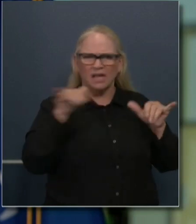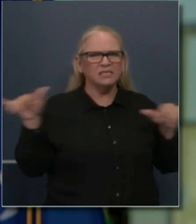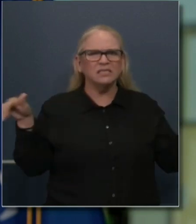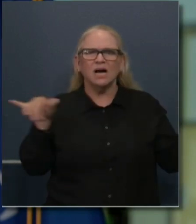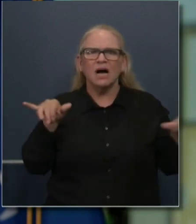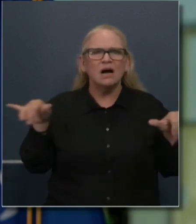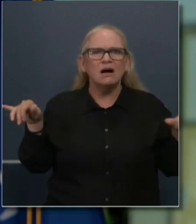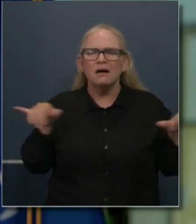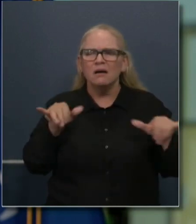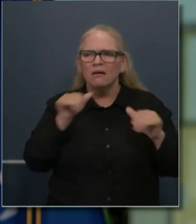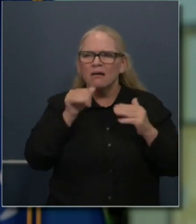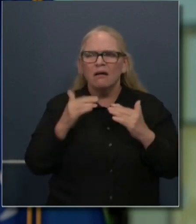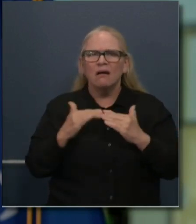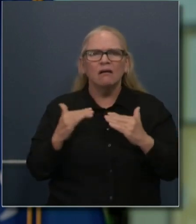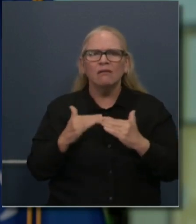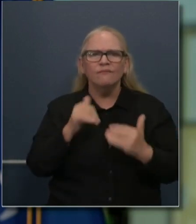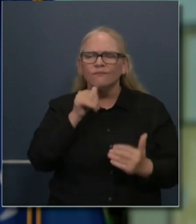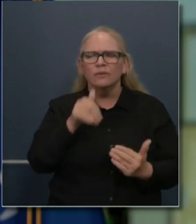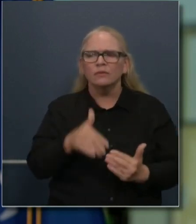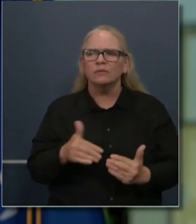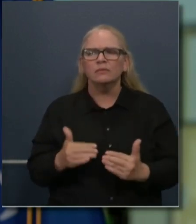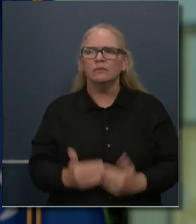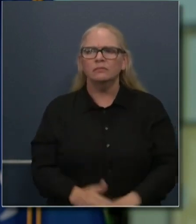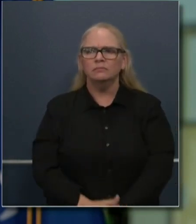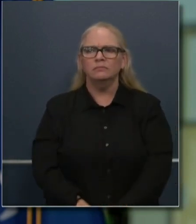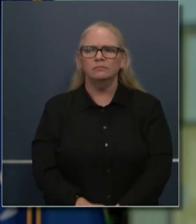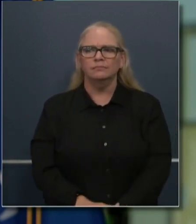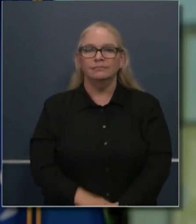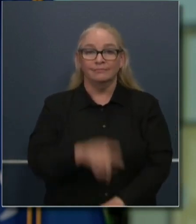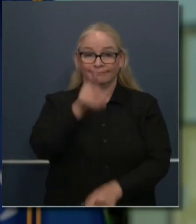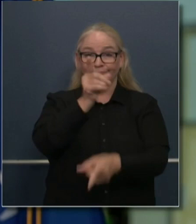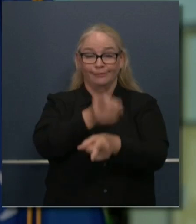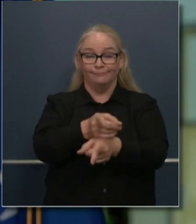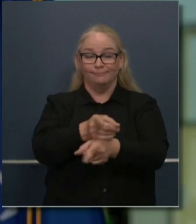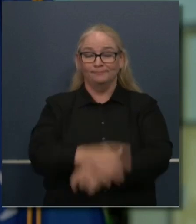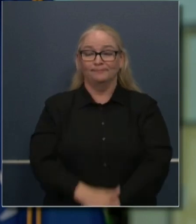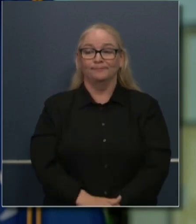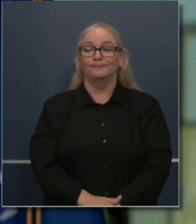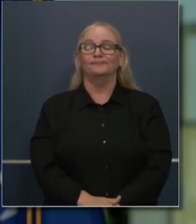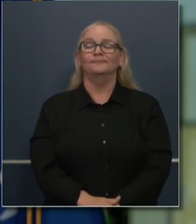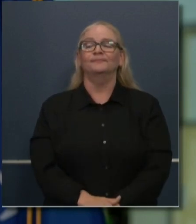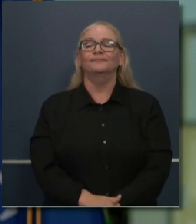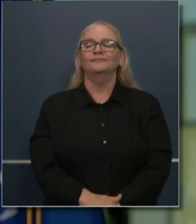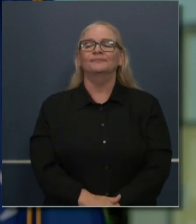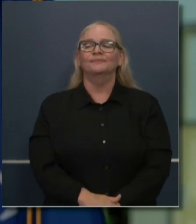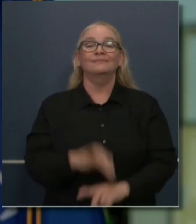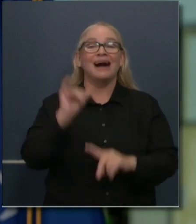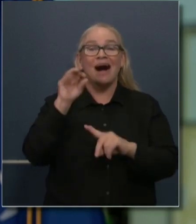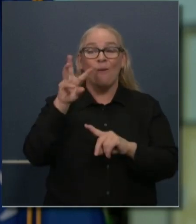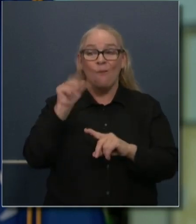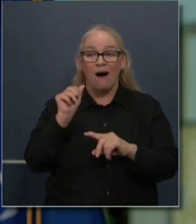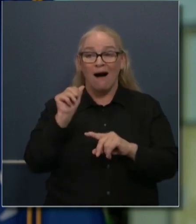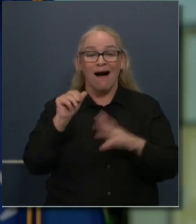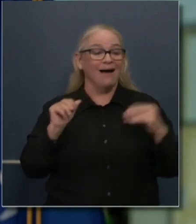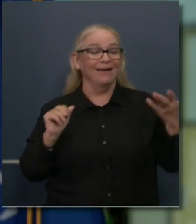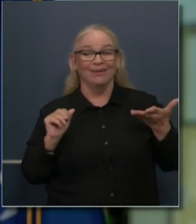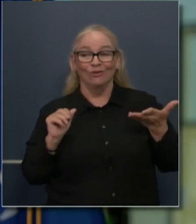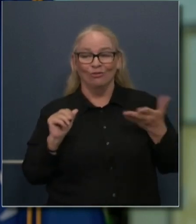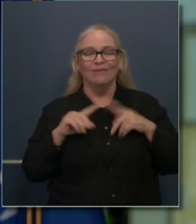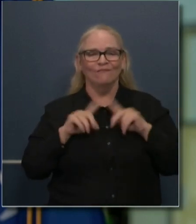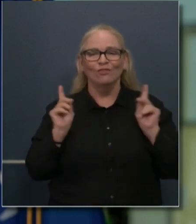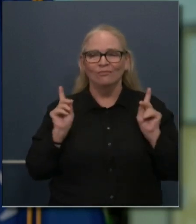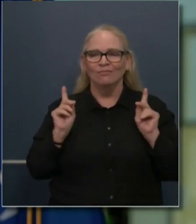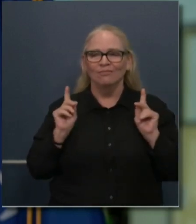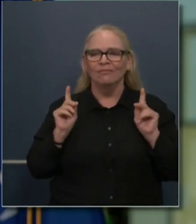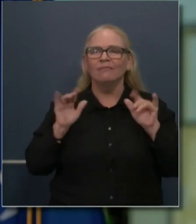and that's self-evident to anyone who lives in a high-cost environment, not just here in California, but other parts of the country. We've made that